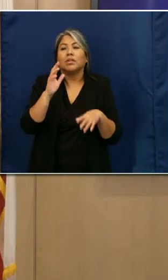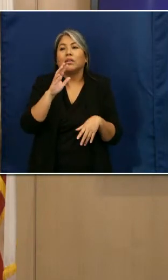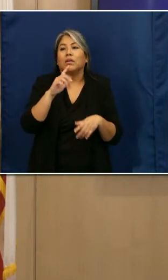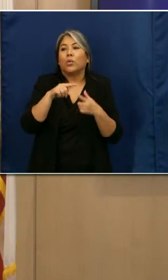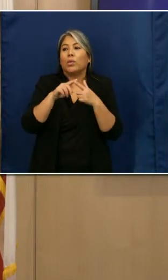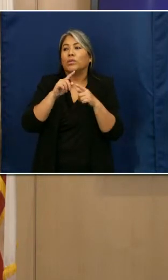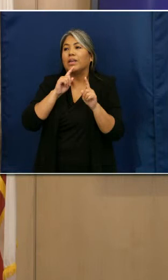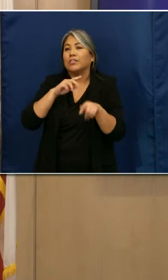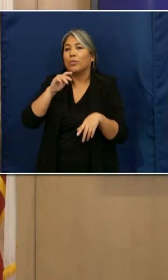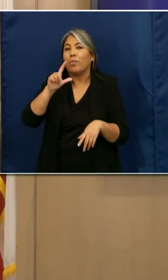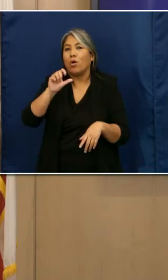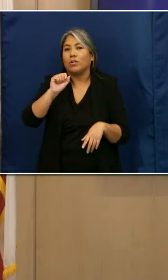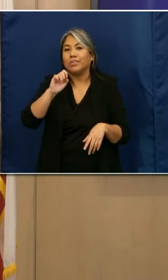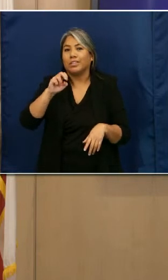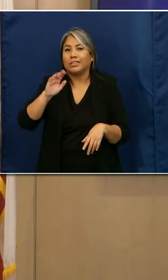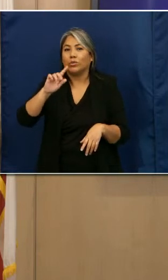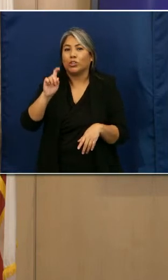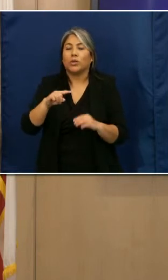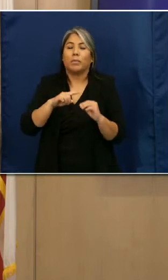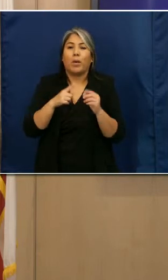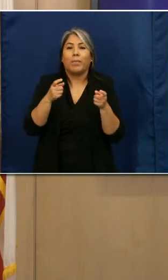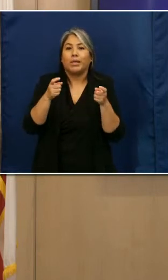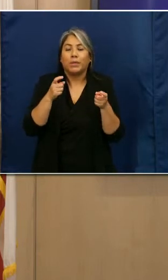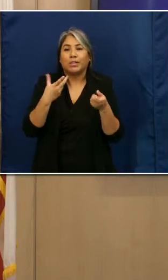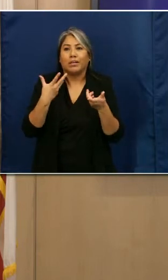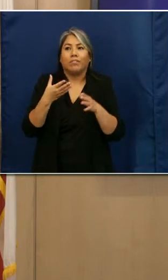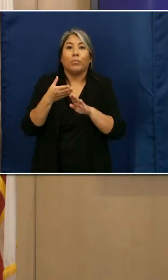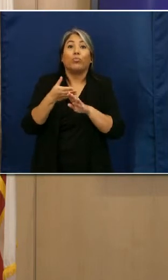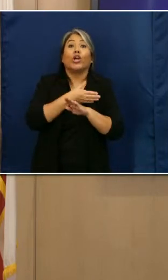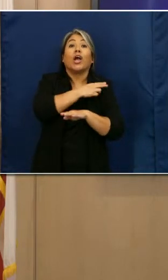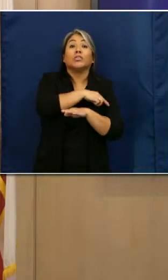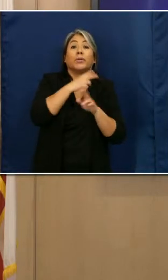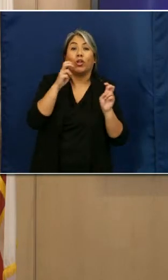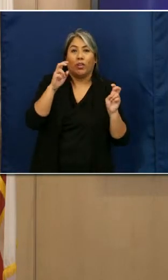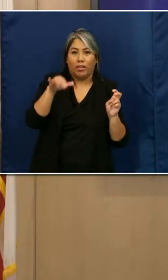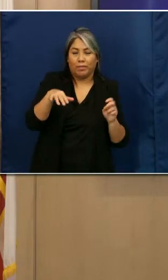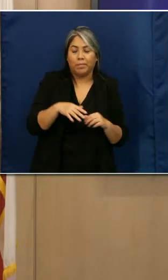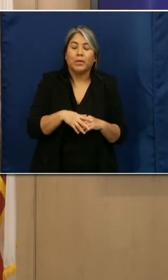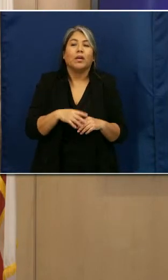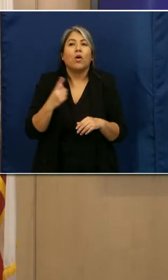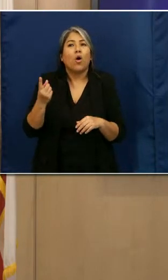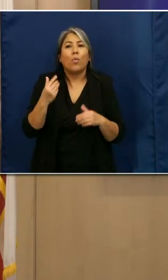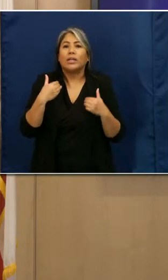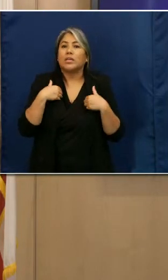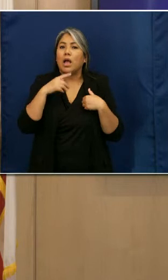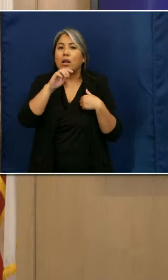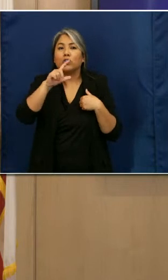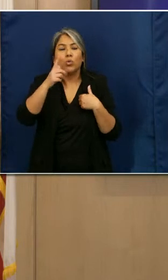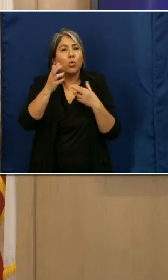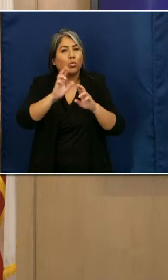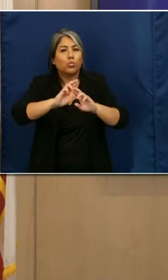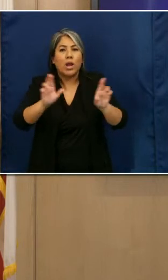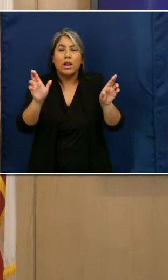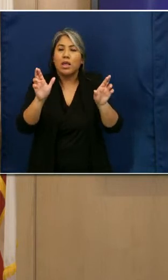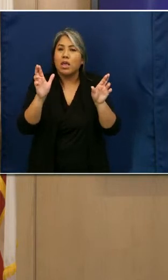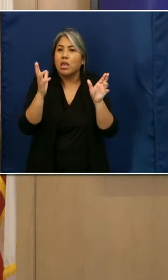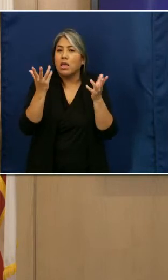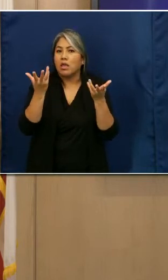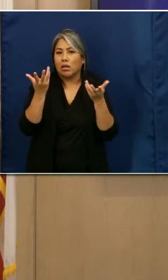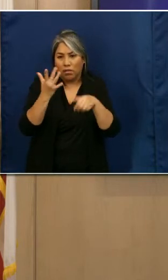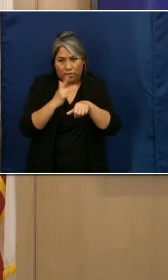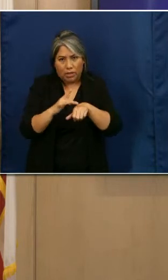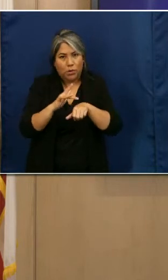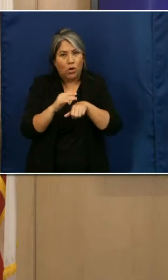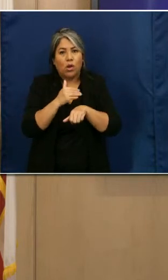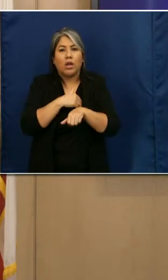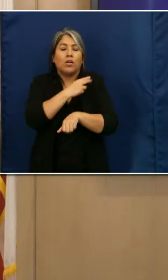Paul Sisson's question about the management of pre-hospital. We've always had a tool available in